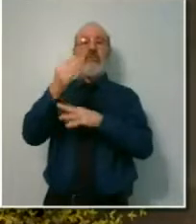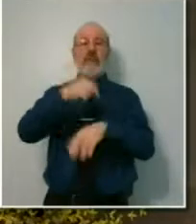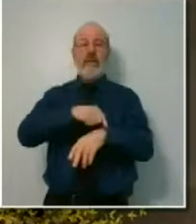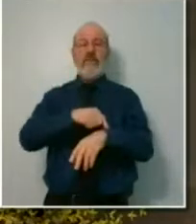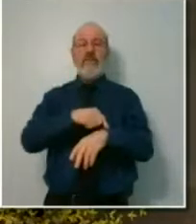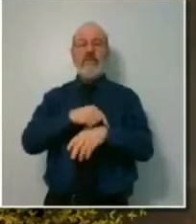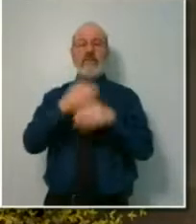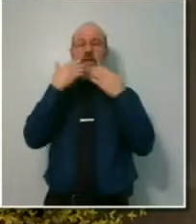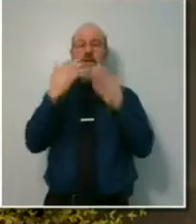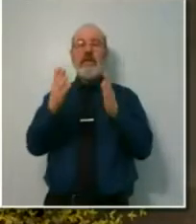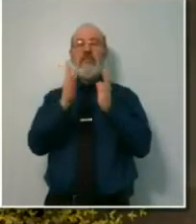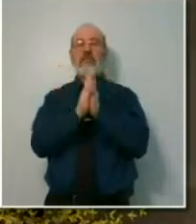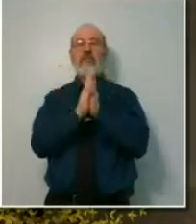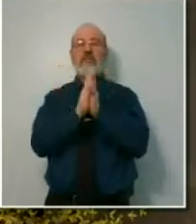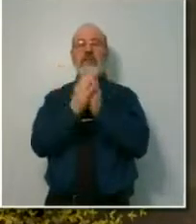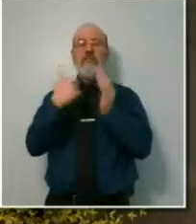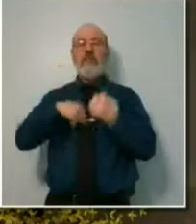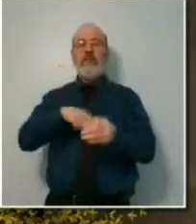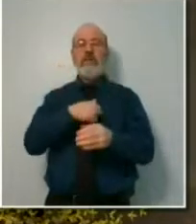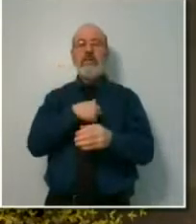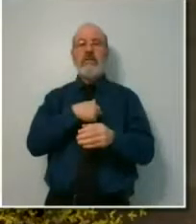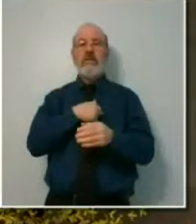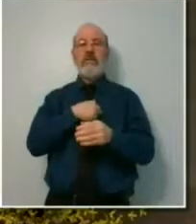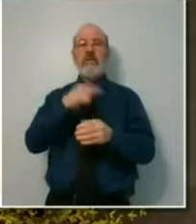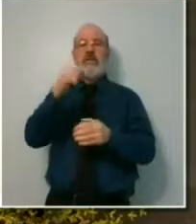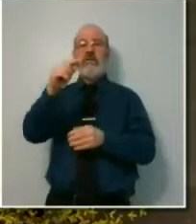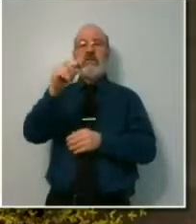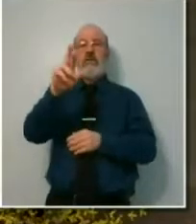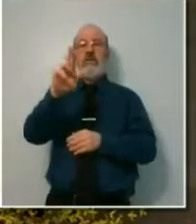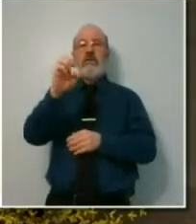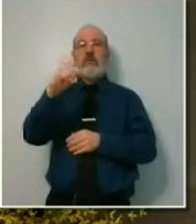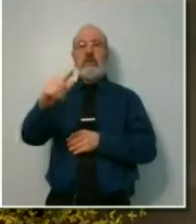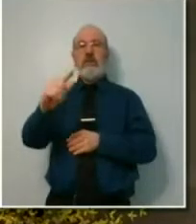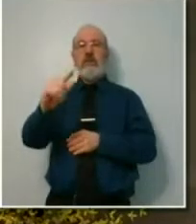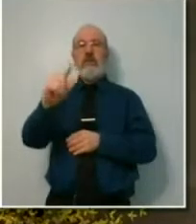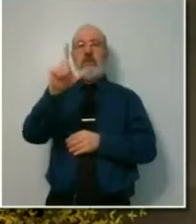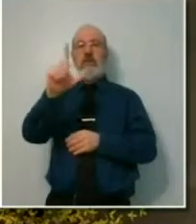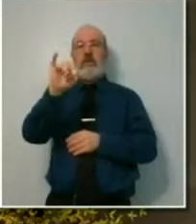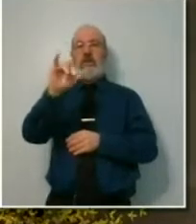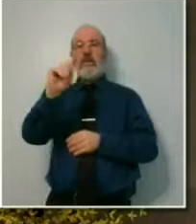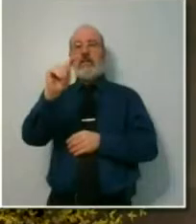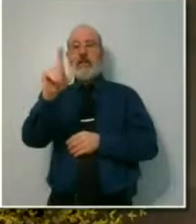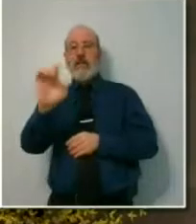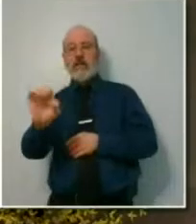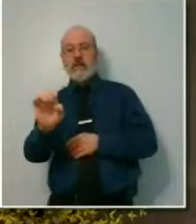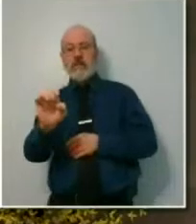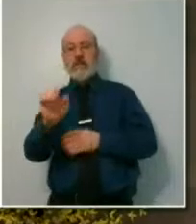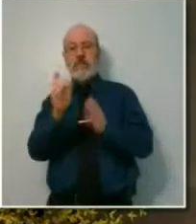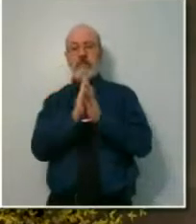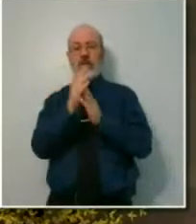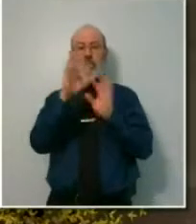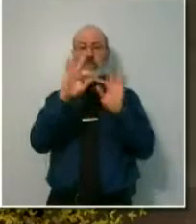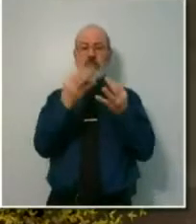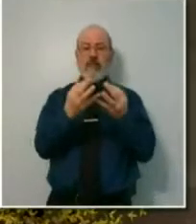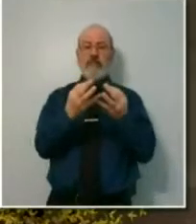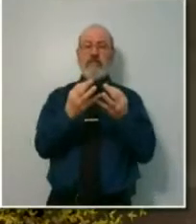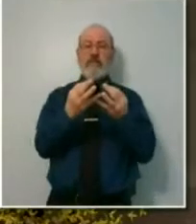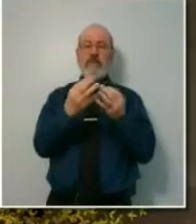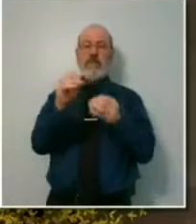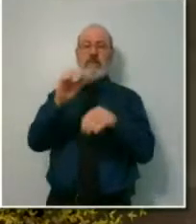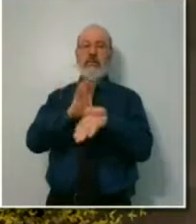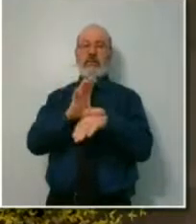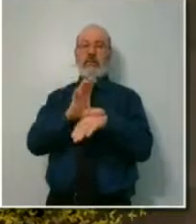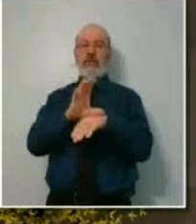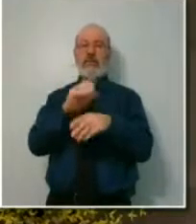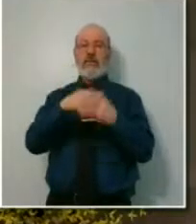for your prayers on our behalf, Greg Little. So pray for the Little family and pray for McCood Baptist Church.